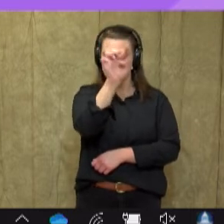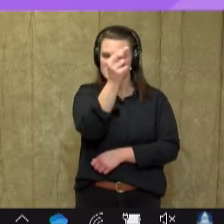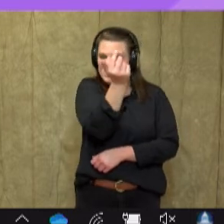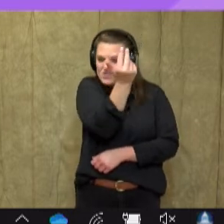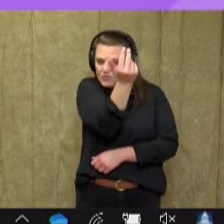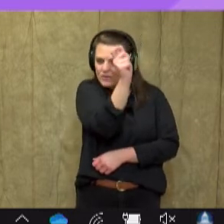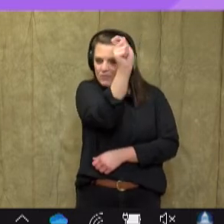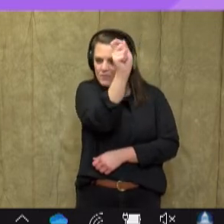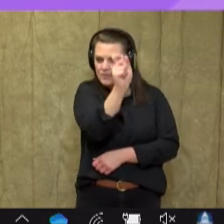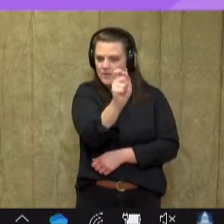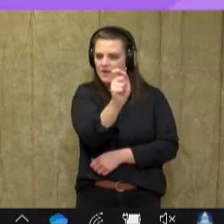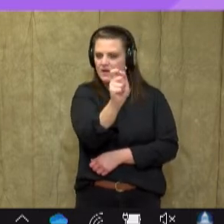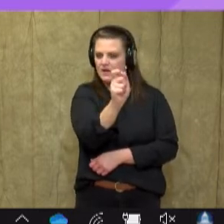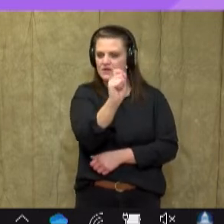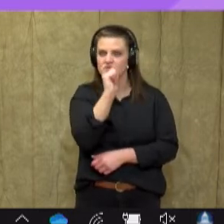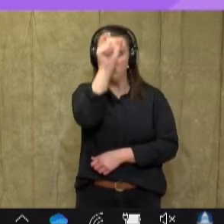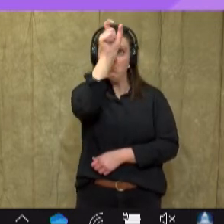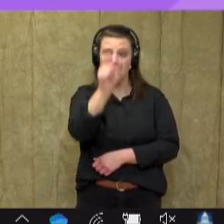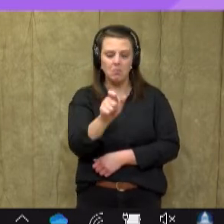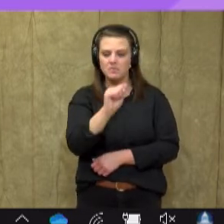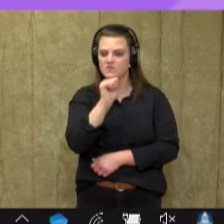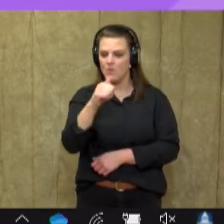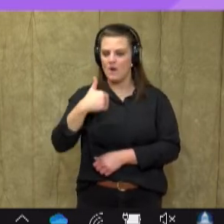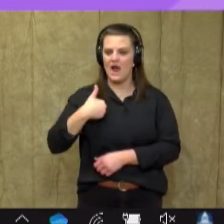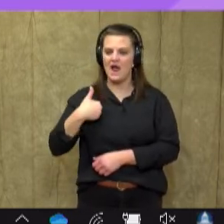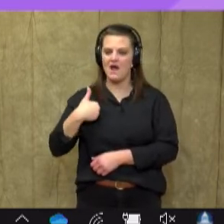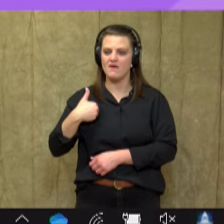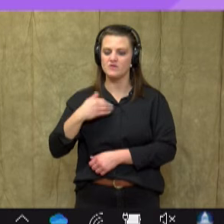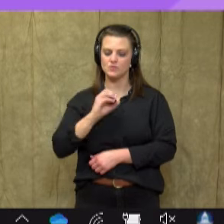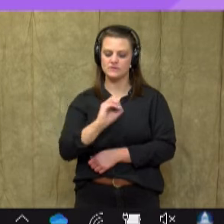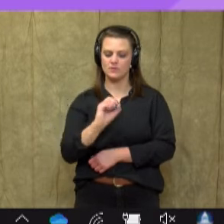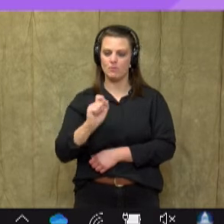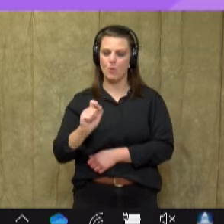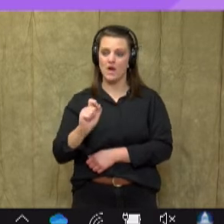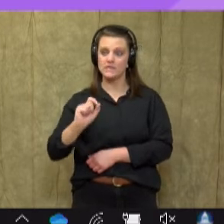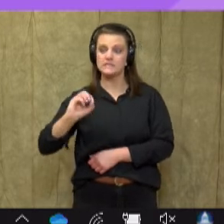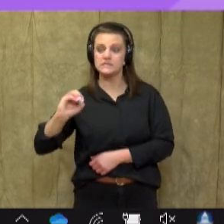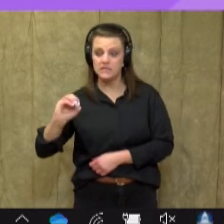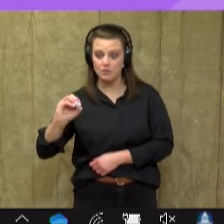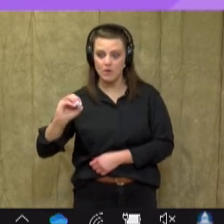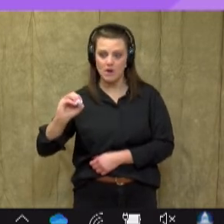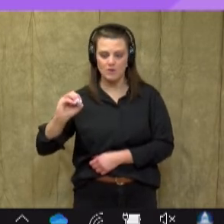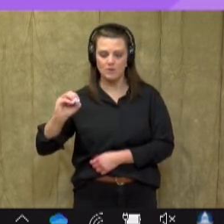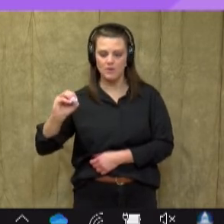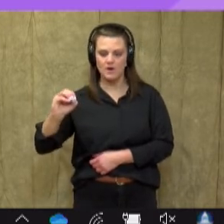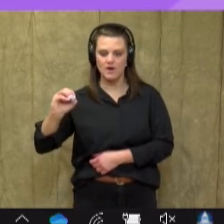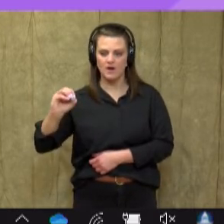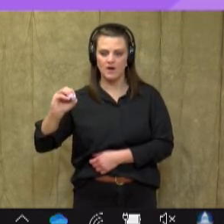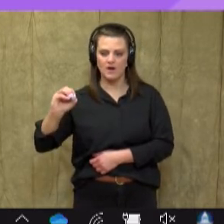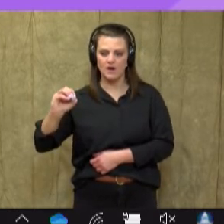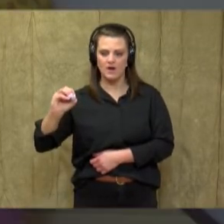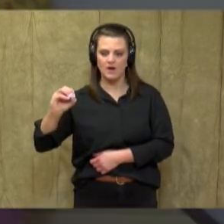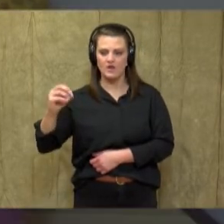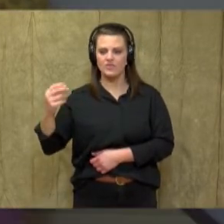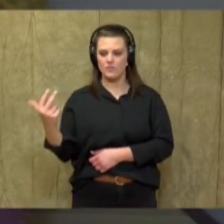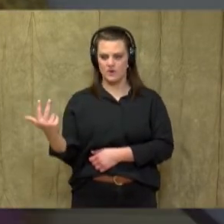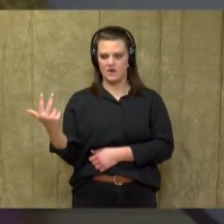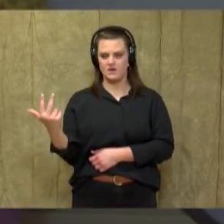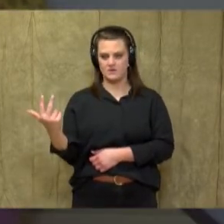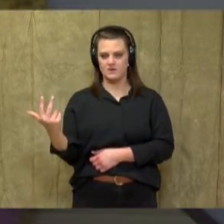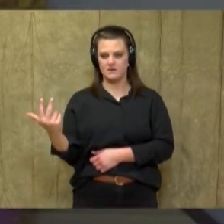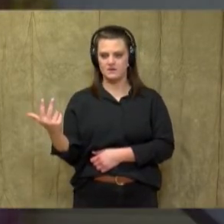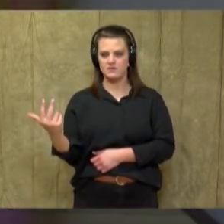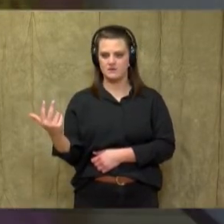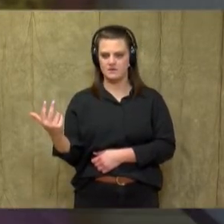whole tenth shaded. So we would put a 0 in our tenths place and a